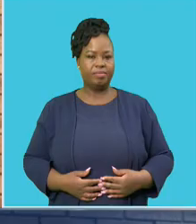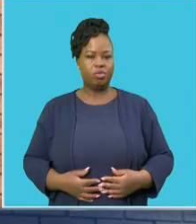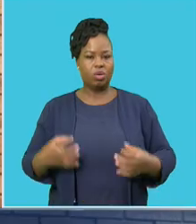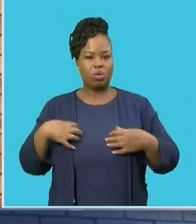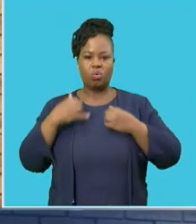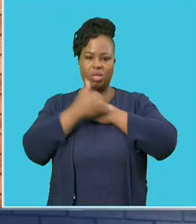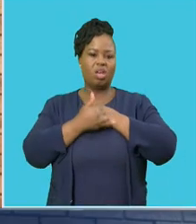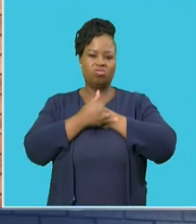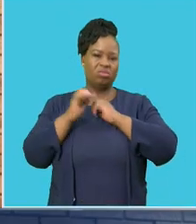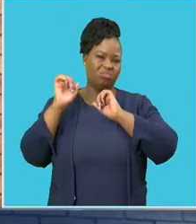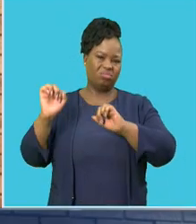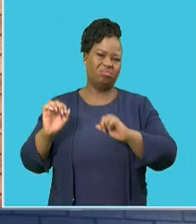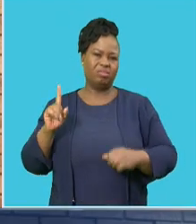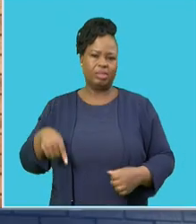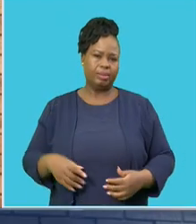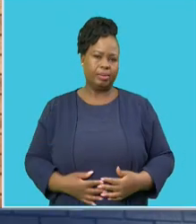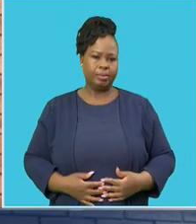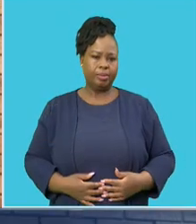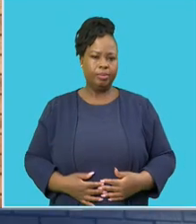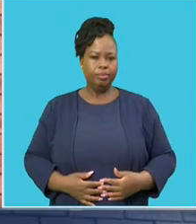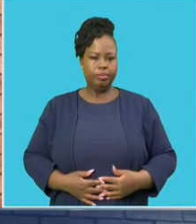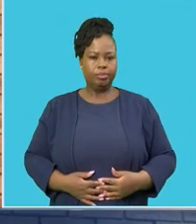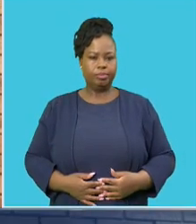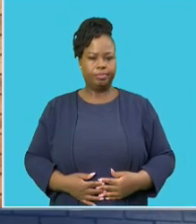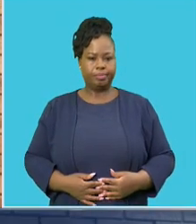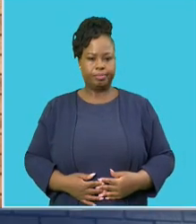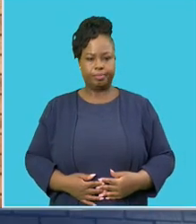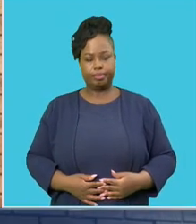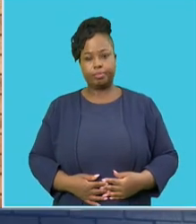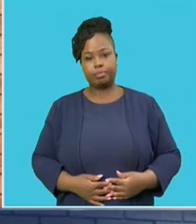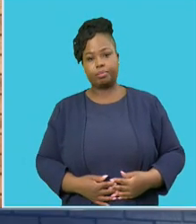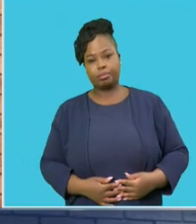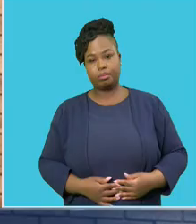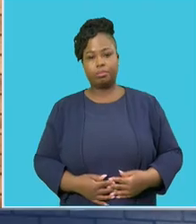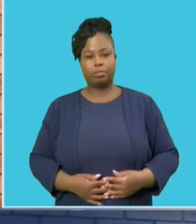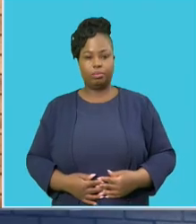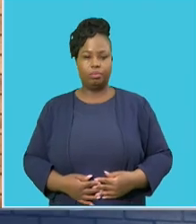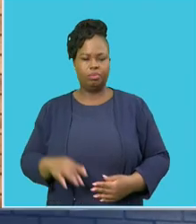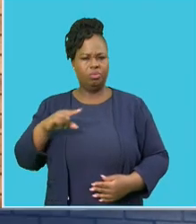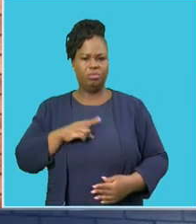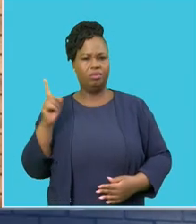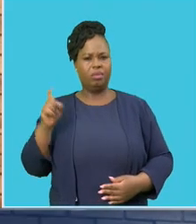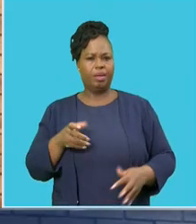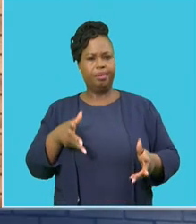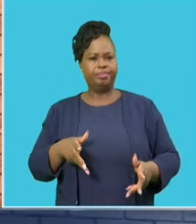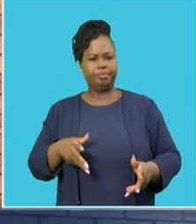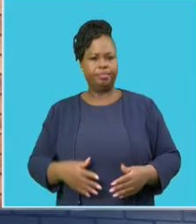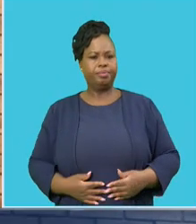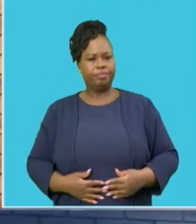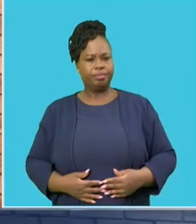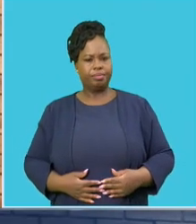Zuenza wa teba isi zienza ya huu. Intoe isi zele. Zuenza